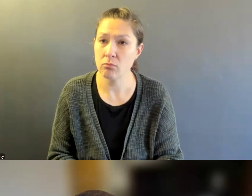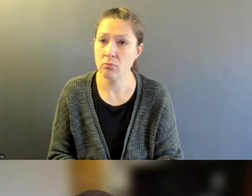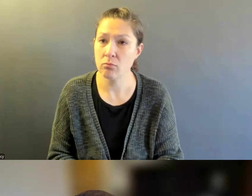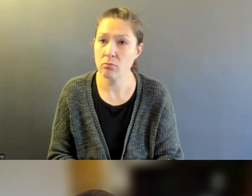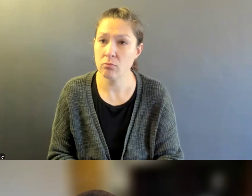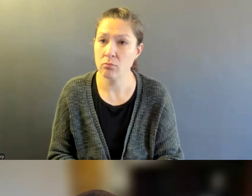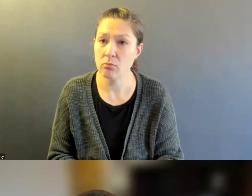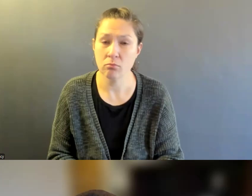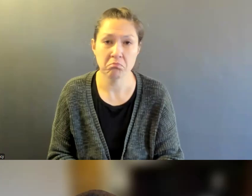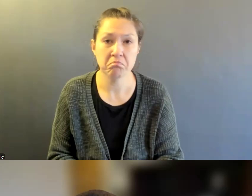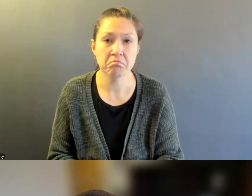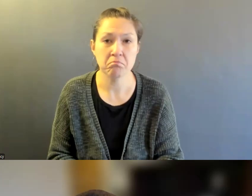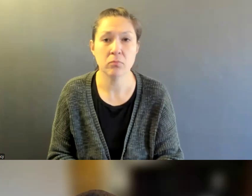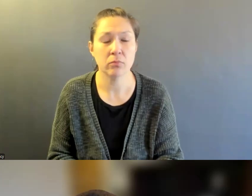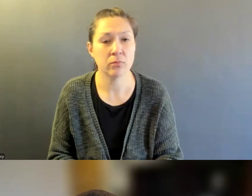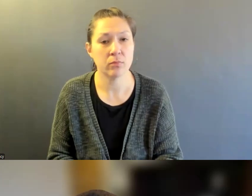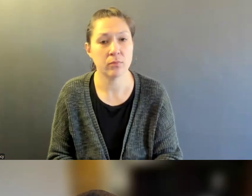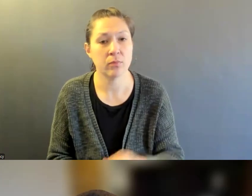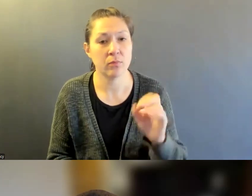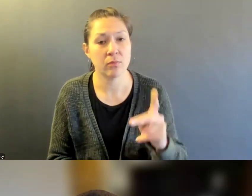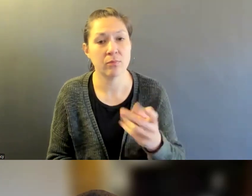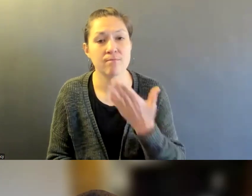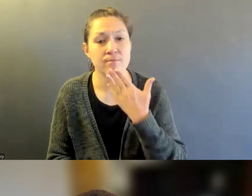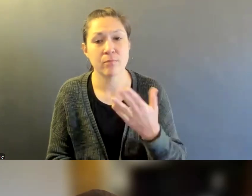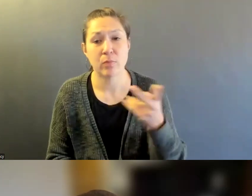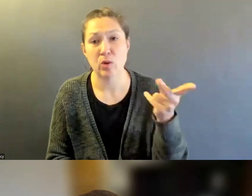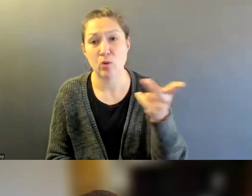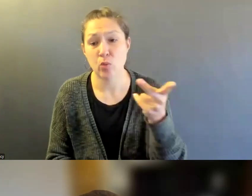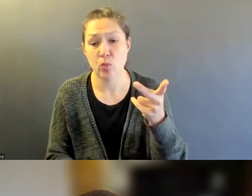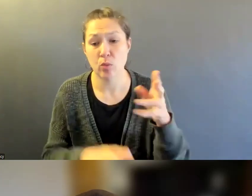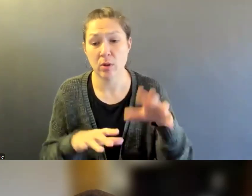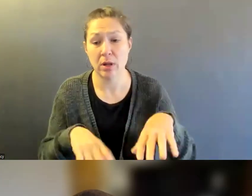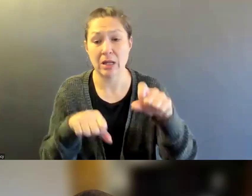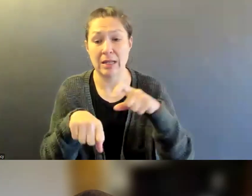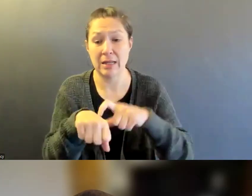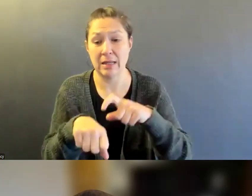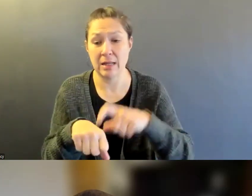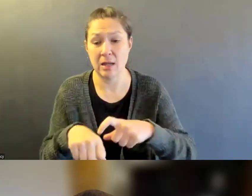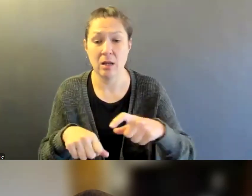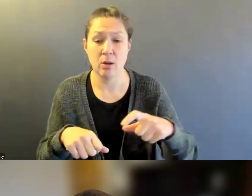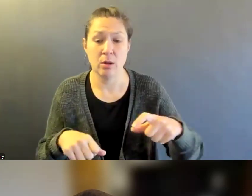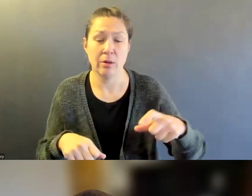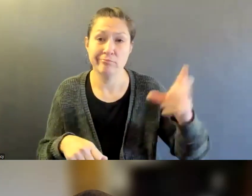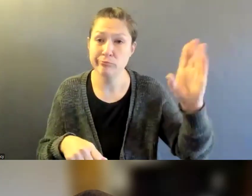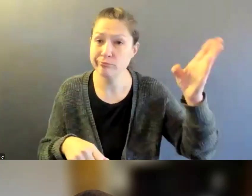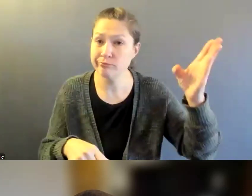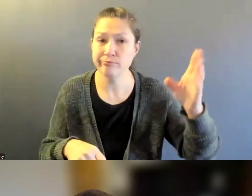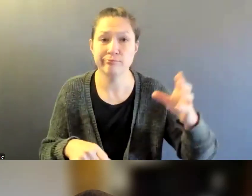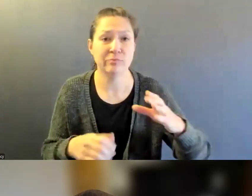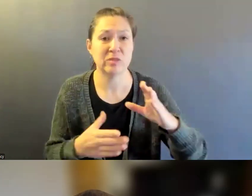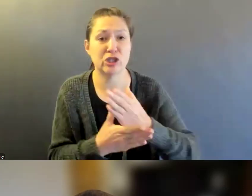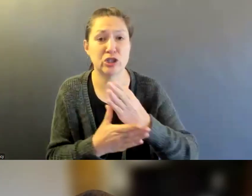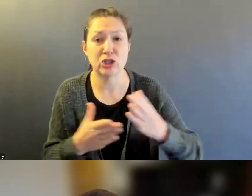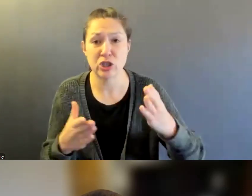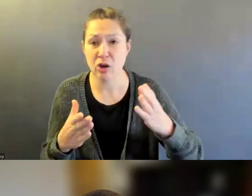Okay. Well, we really appreciate you taking the time, Philip and Lee, to share with the group here